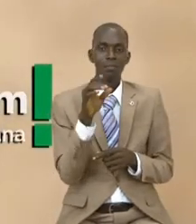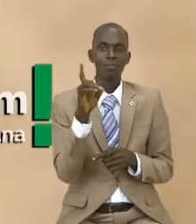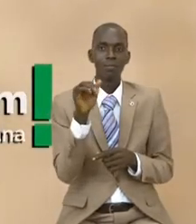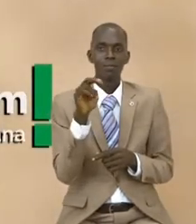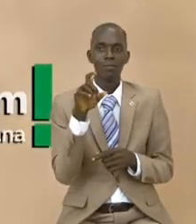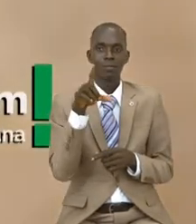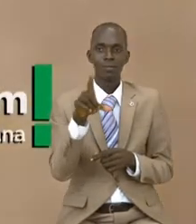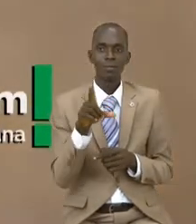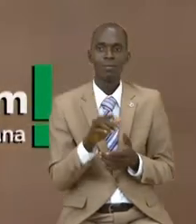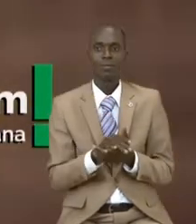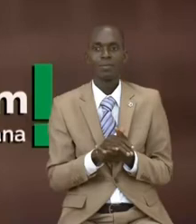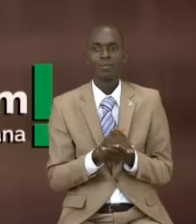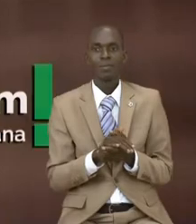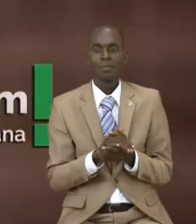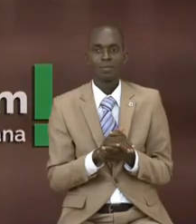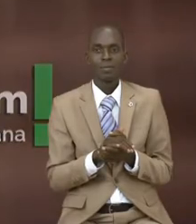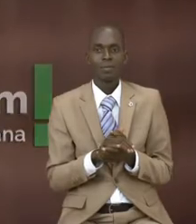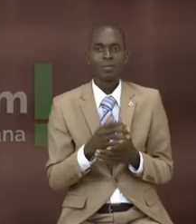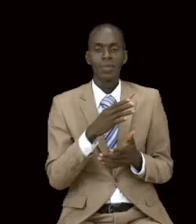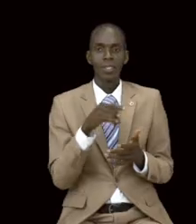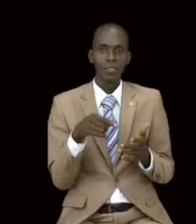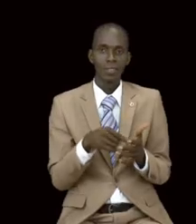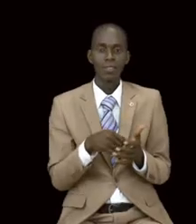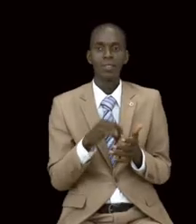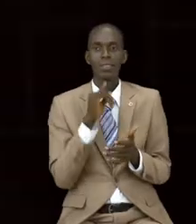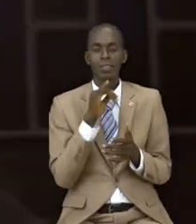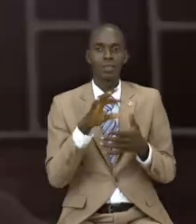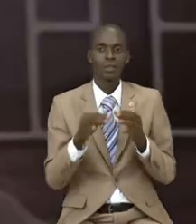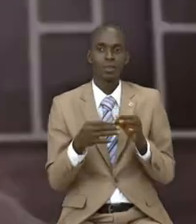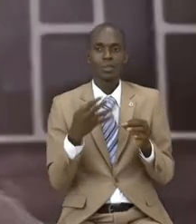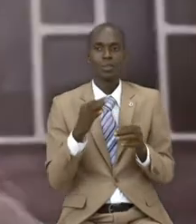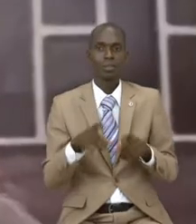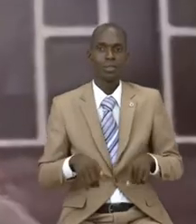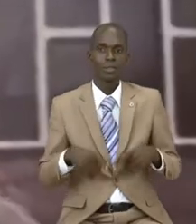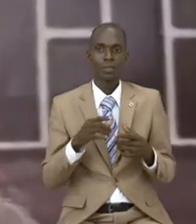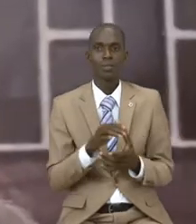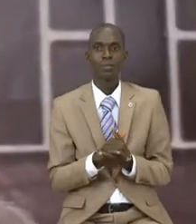I am 4 years old and this is the story of my life.